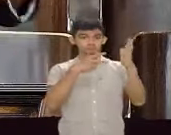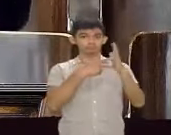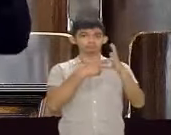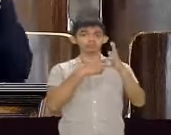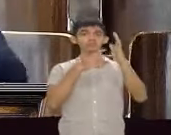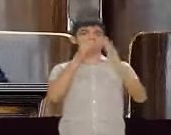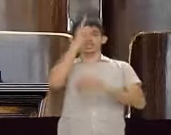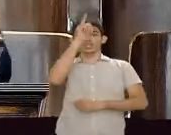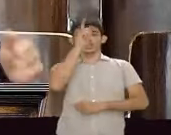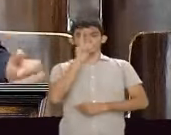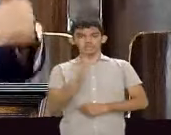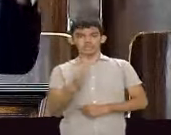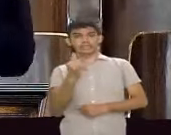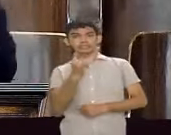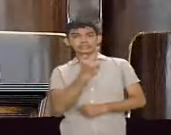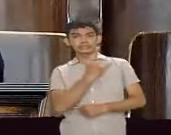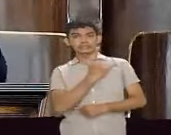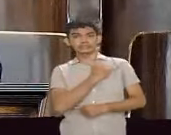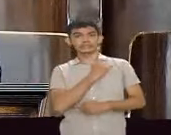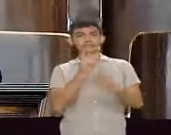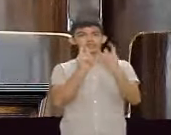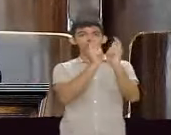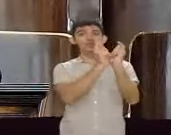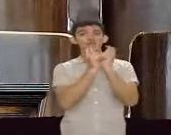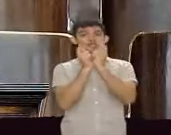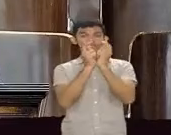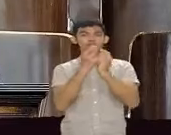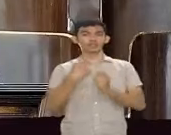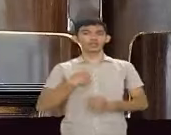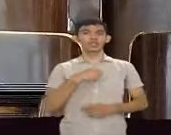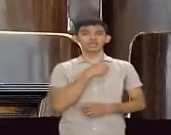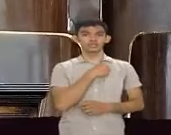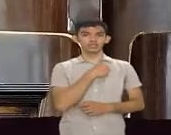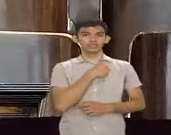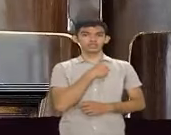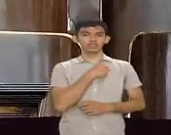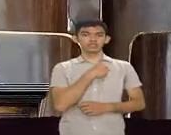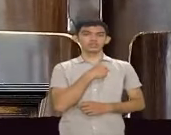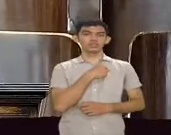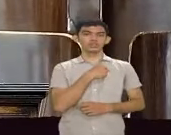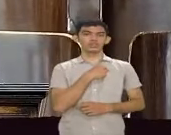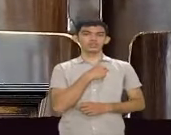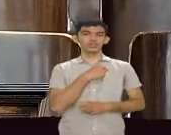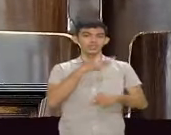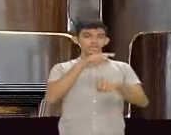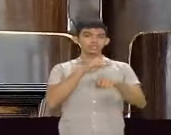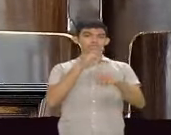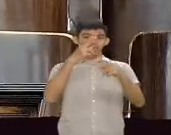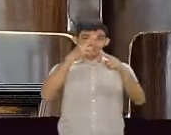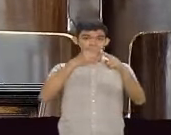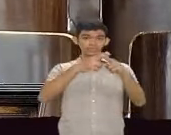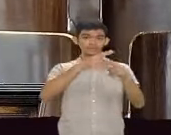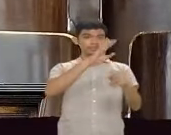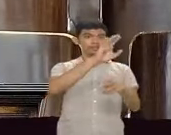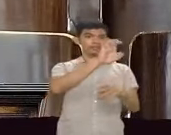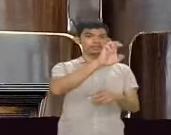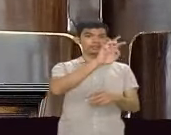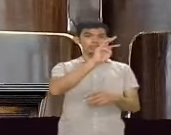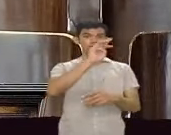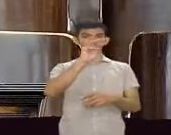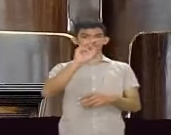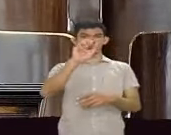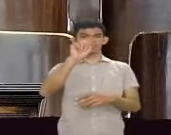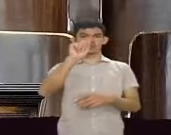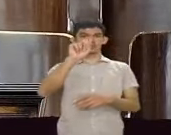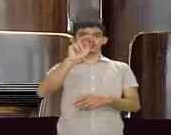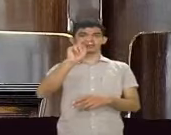Meaning, mupuyo siya nato, naa siya kuyog nato. Mao bitaw tong gitawag siya ang usa siya ngan Emmanuel, God with